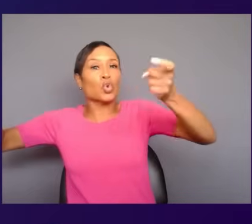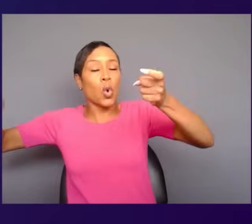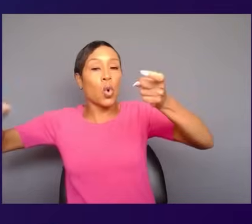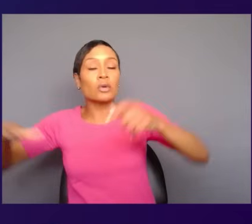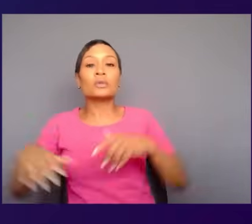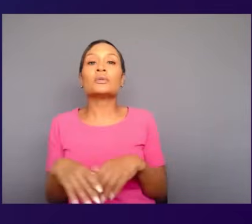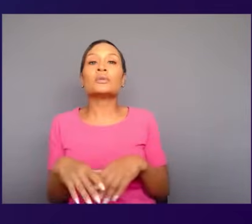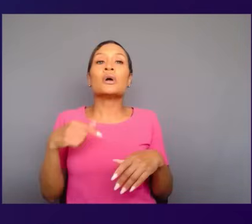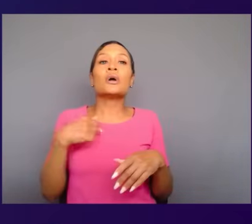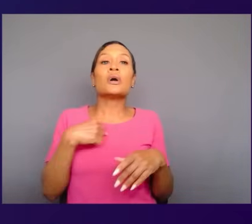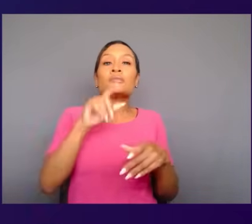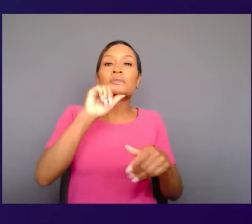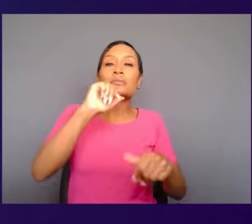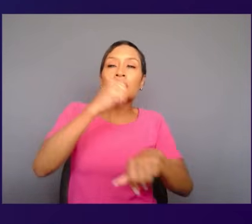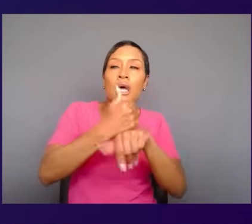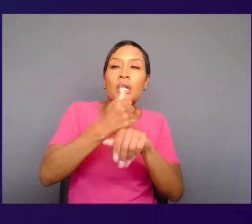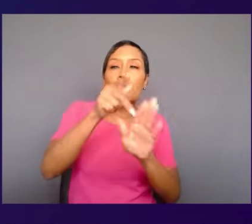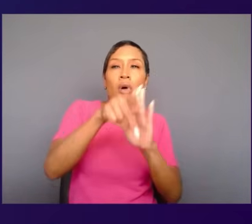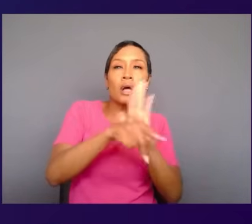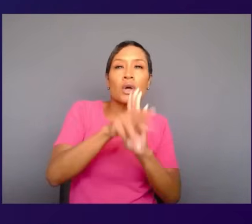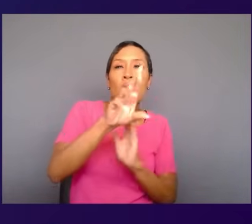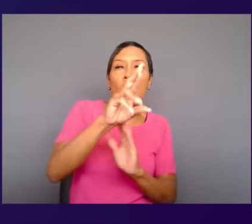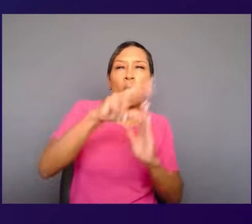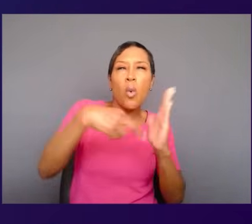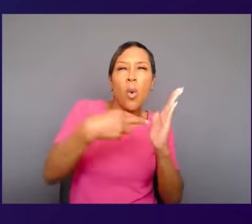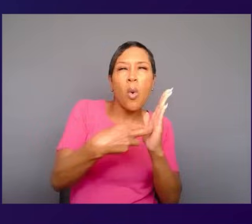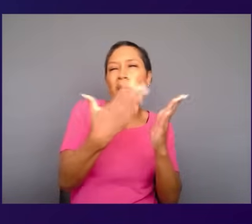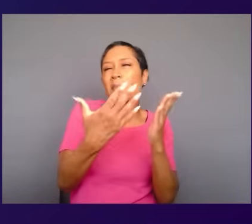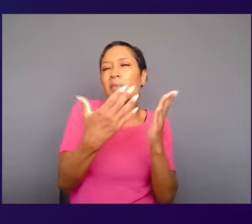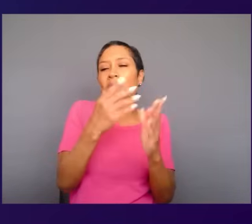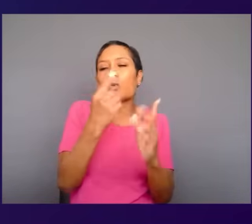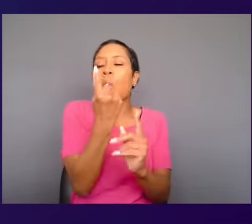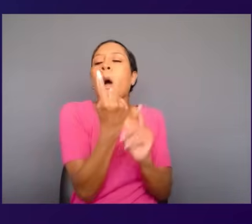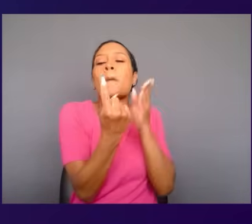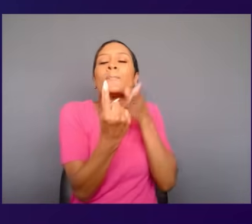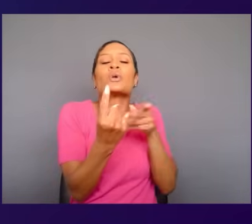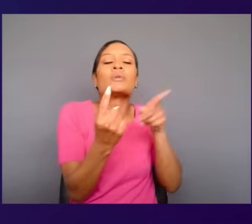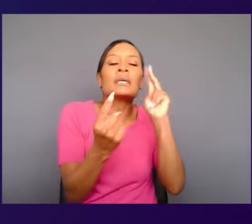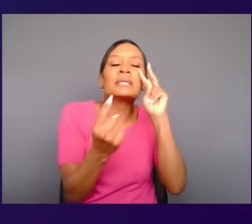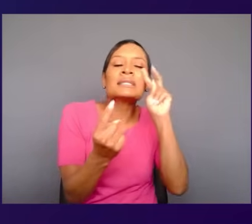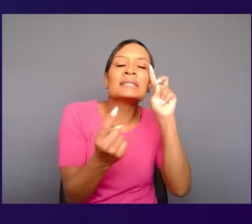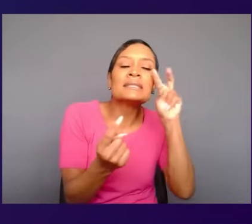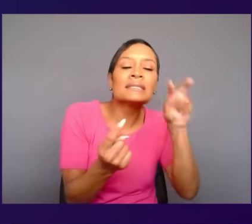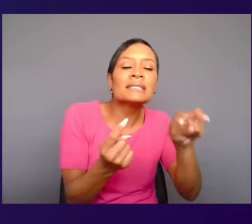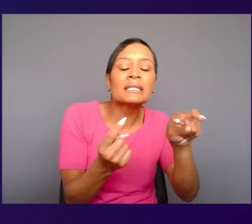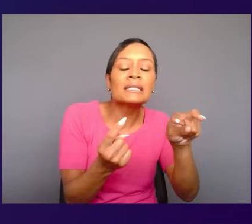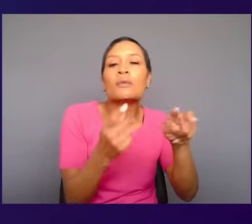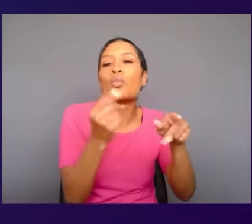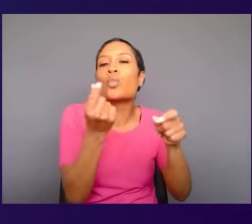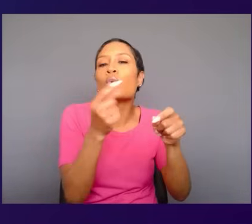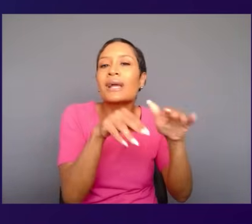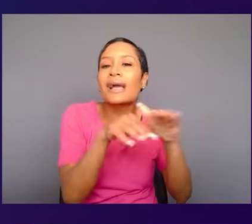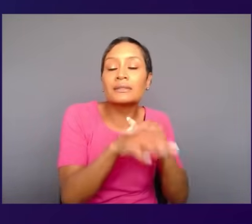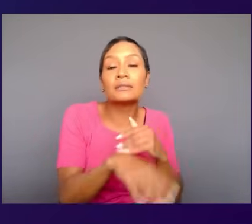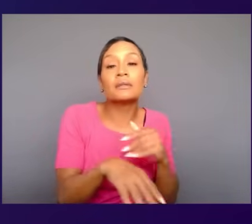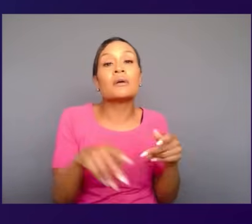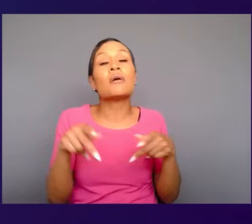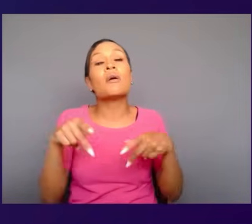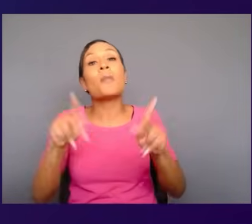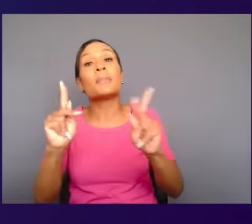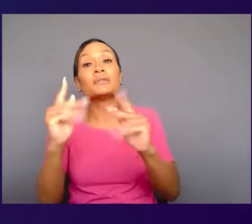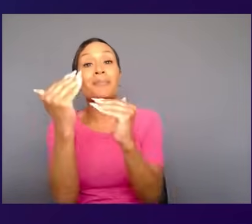policies or role policies might control what an individual user can see or can access within S3, where permission boundaries might